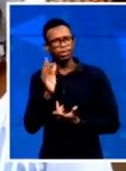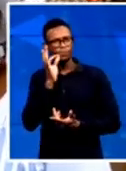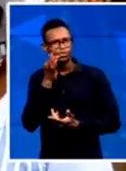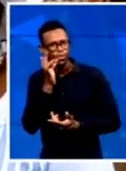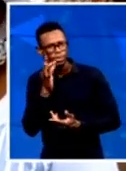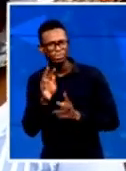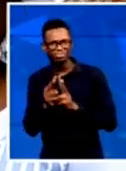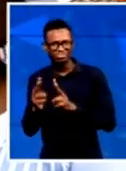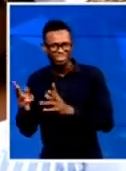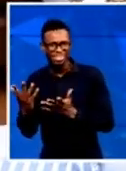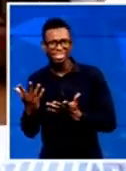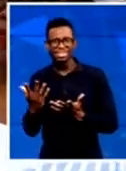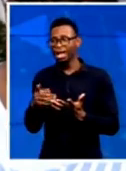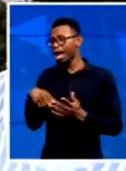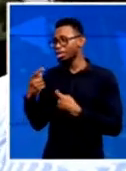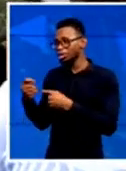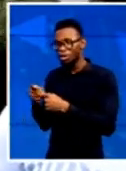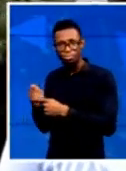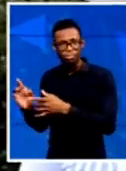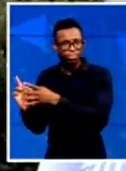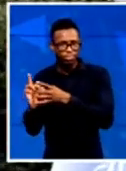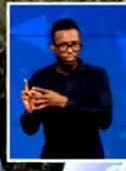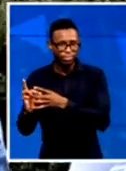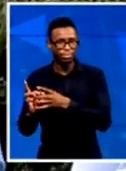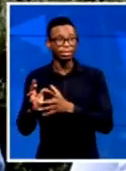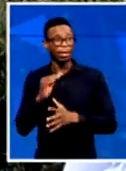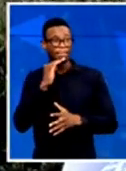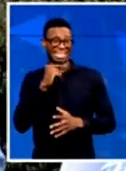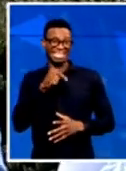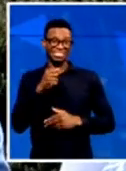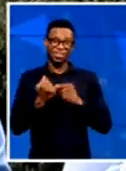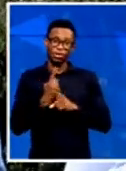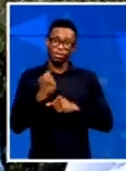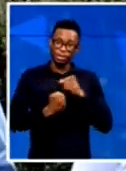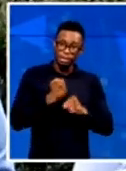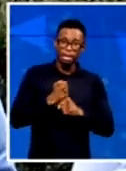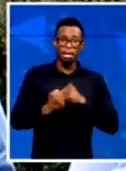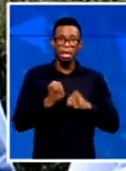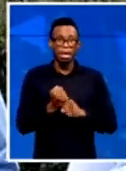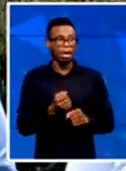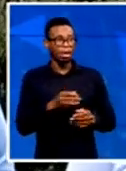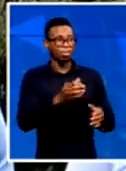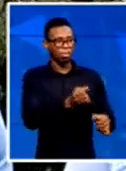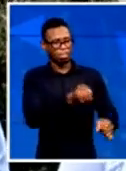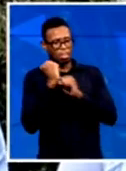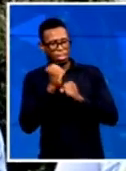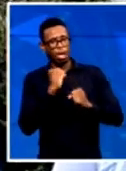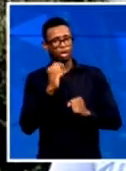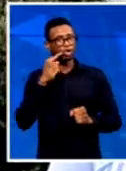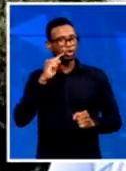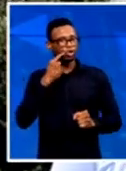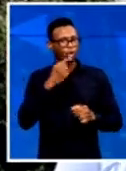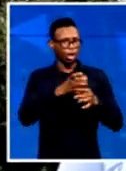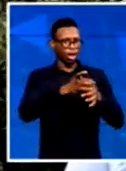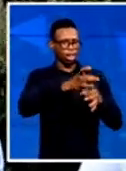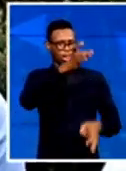sugarcane or the annual sugarcane that we get, but now we can actually on a month-to-month basis have other products that we can offer to our